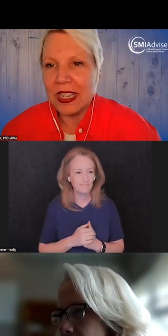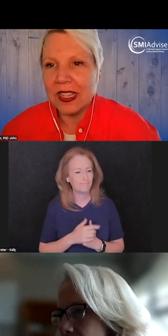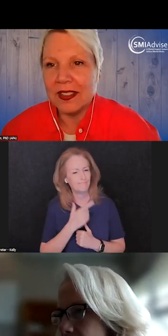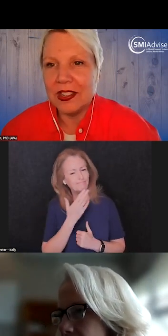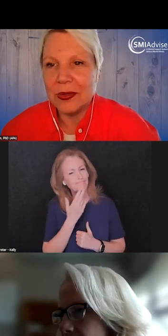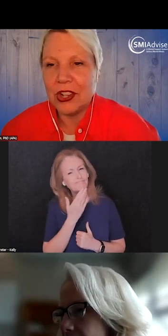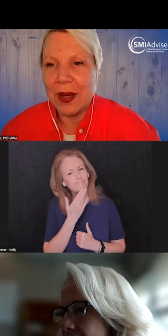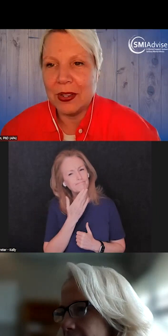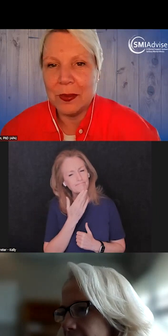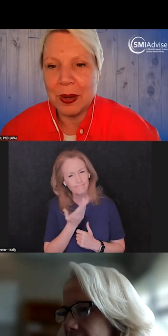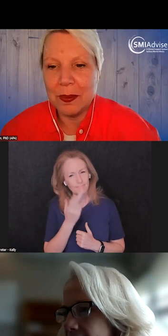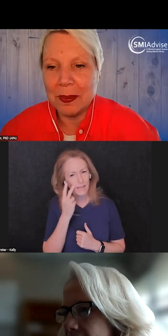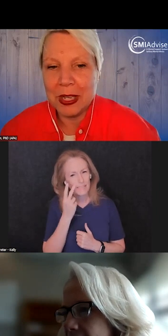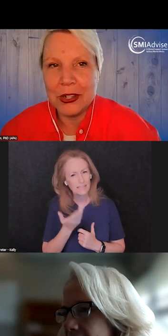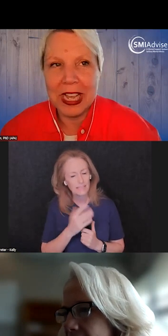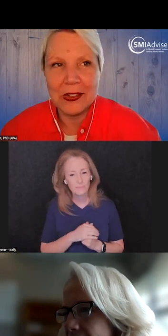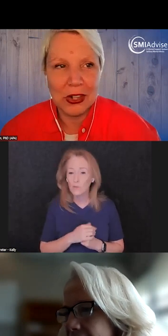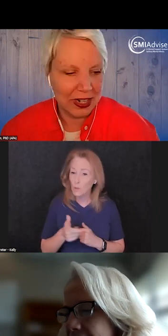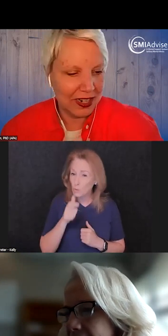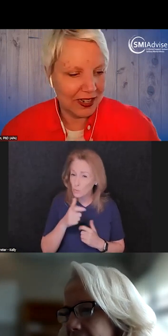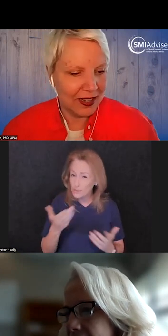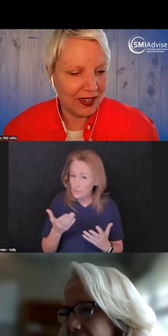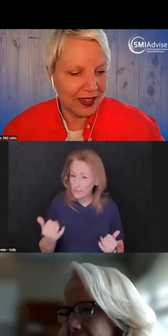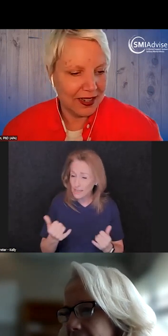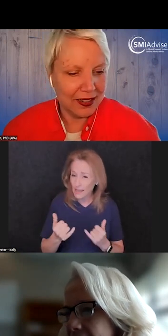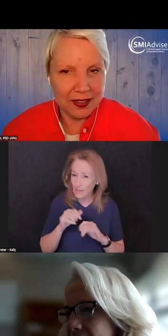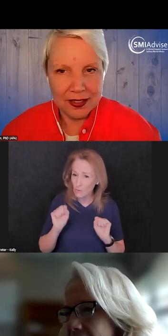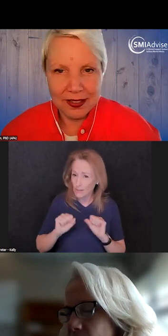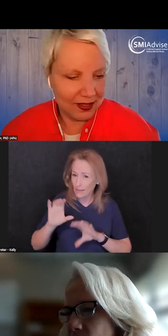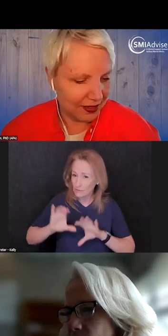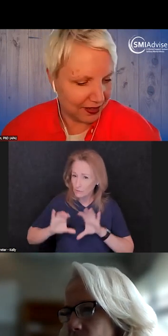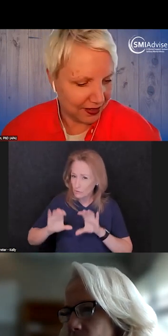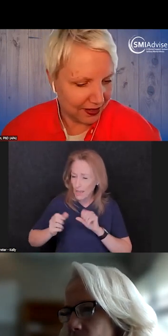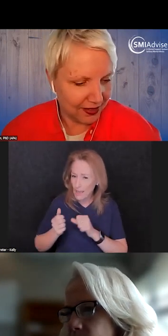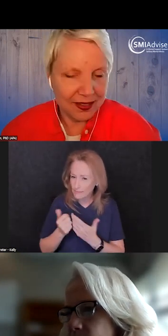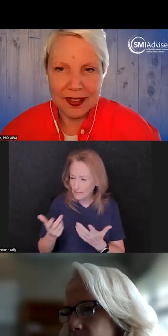call today to chat with you about what might be a good answer?